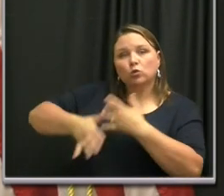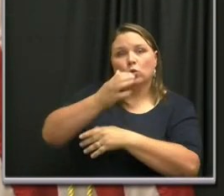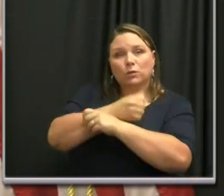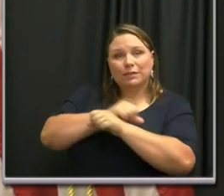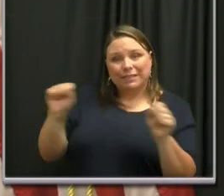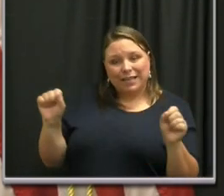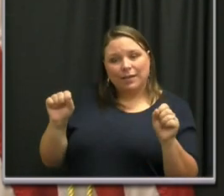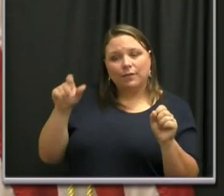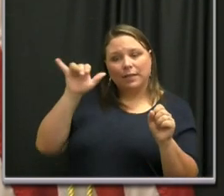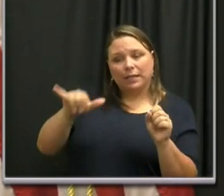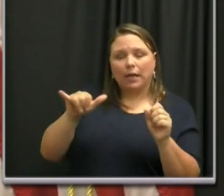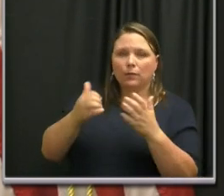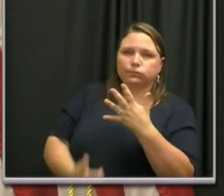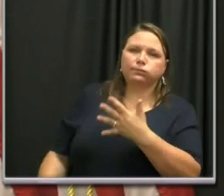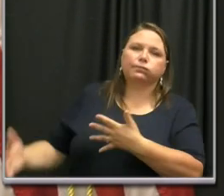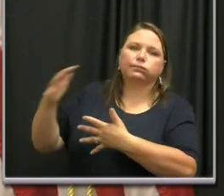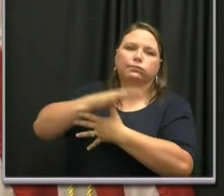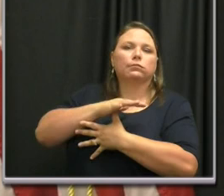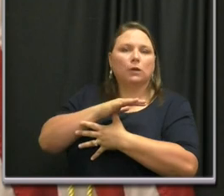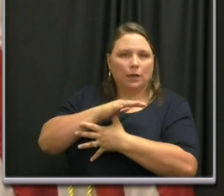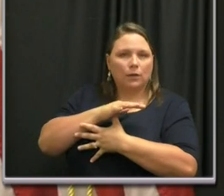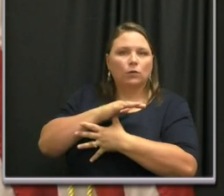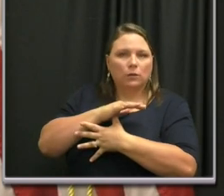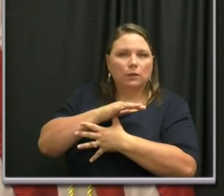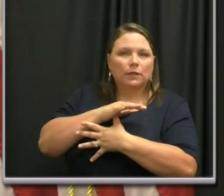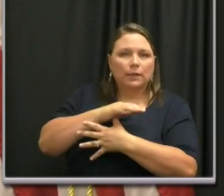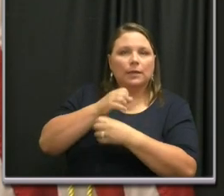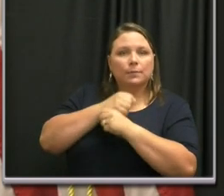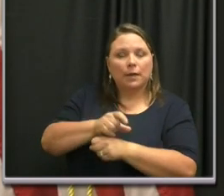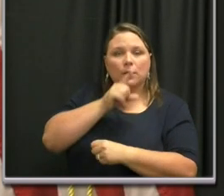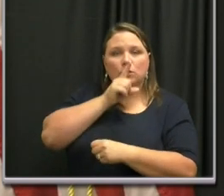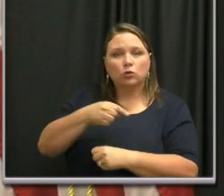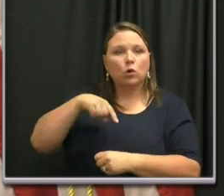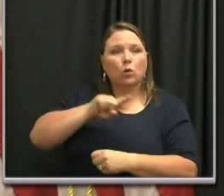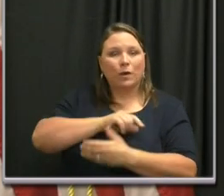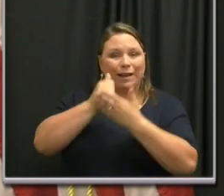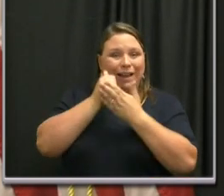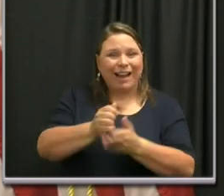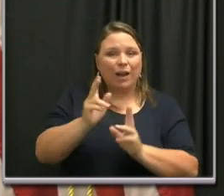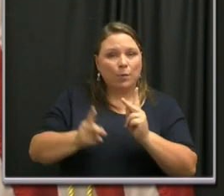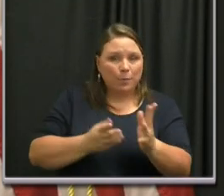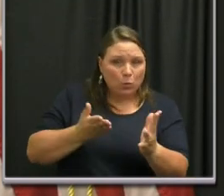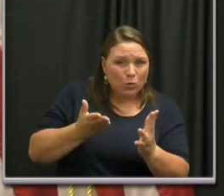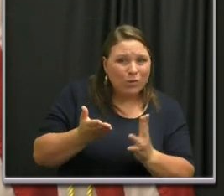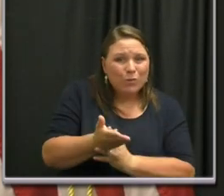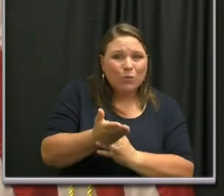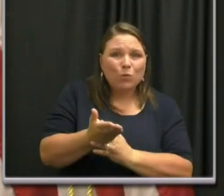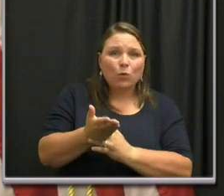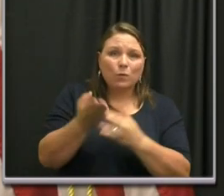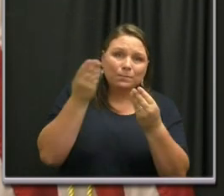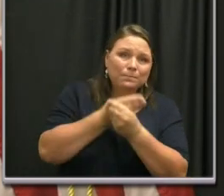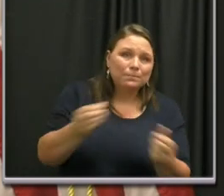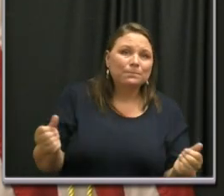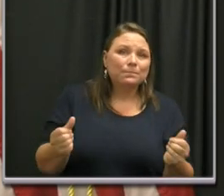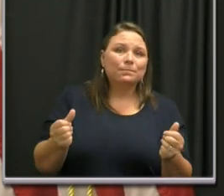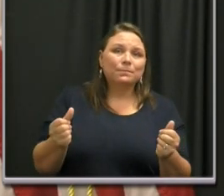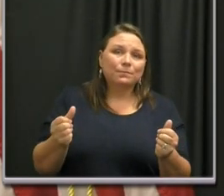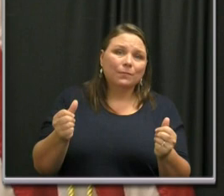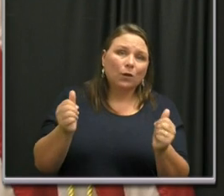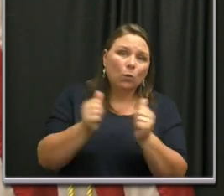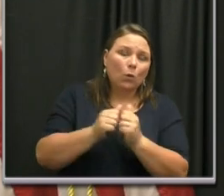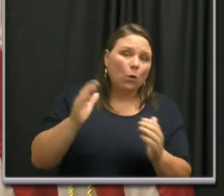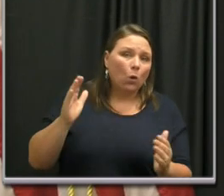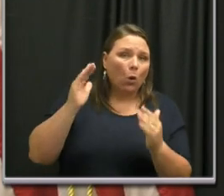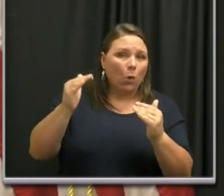to be a priority for us in getting our people through this, hopefully with the